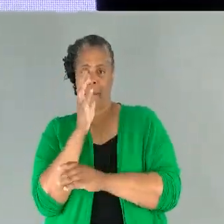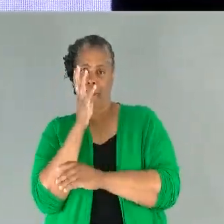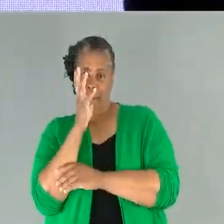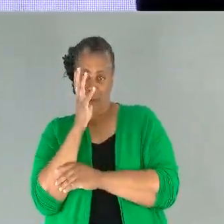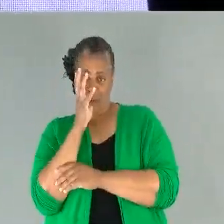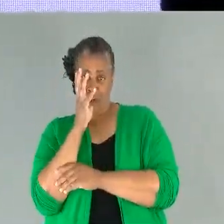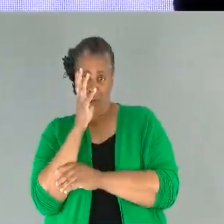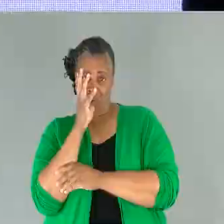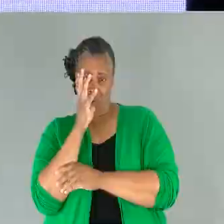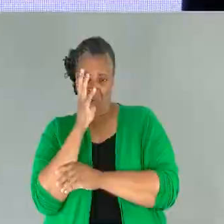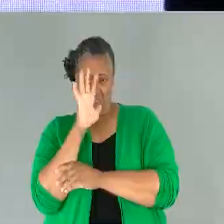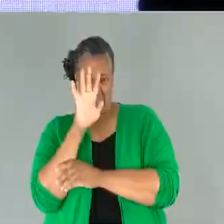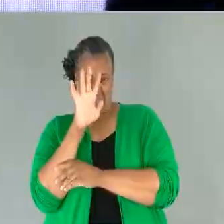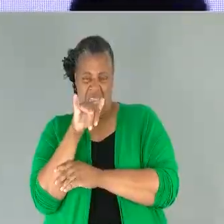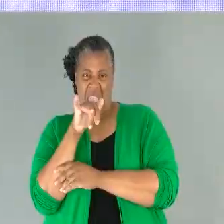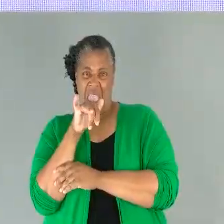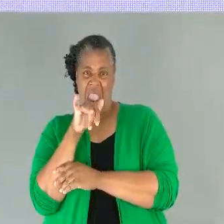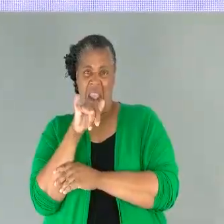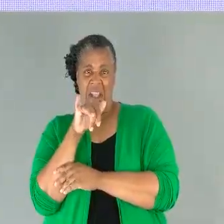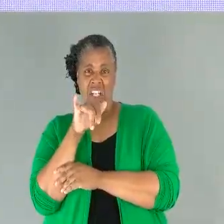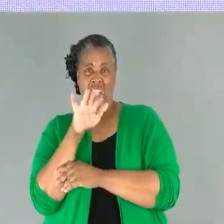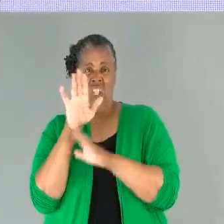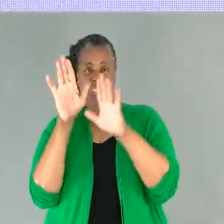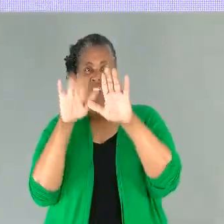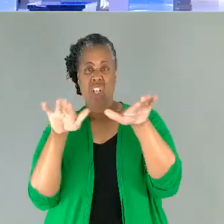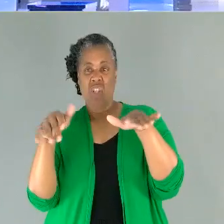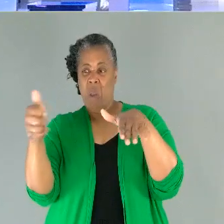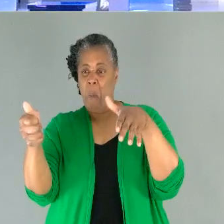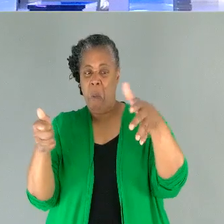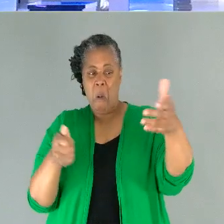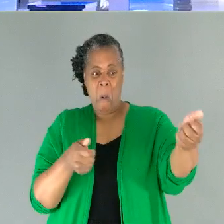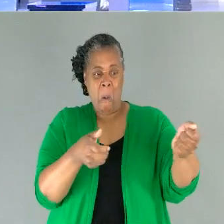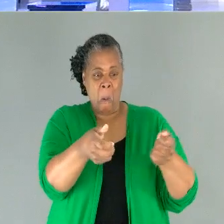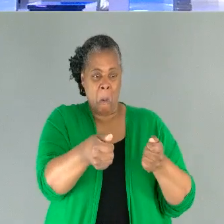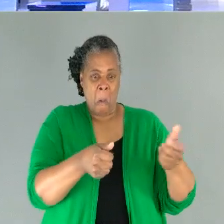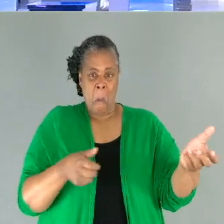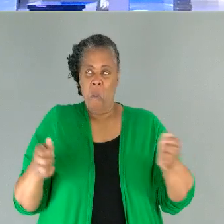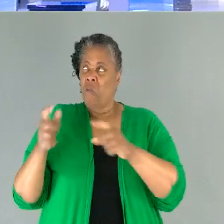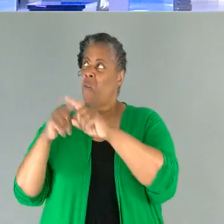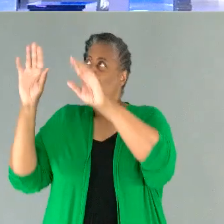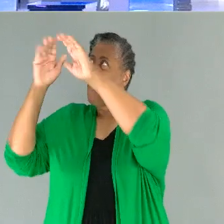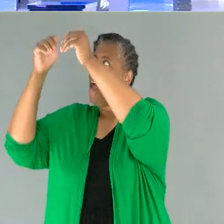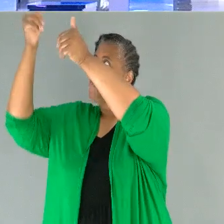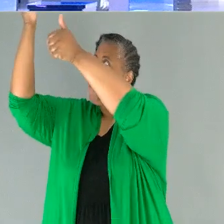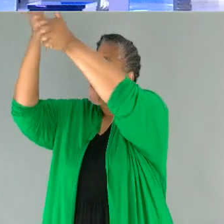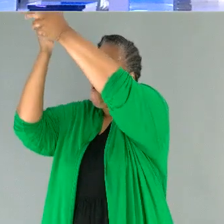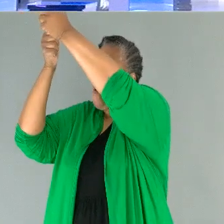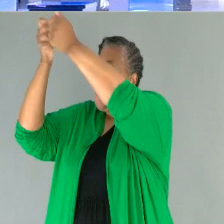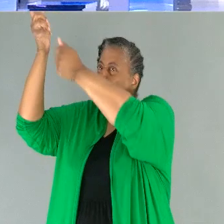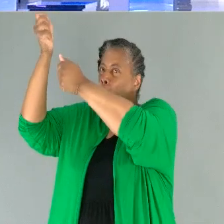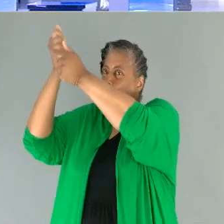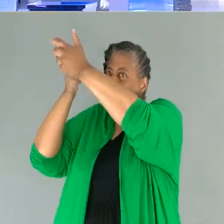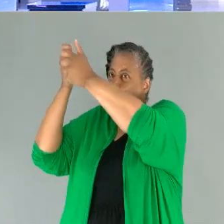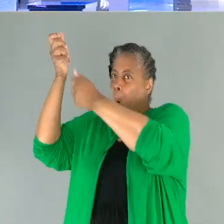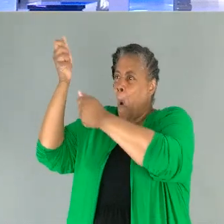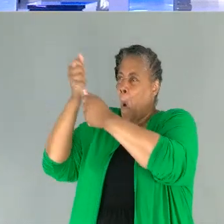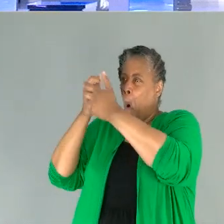pulls their children from heaven.